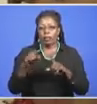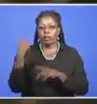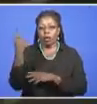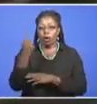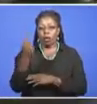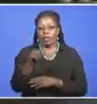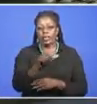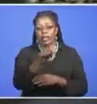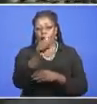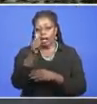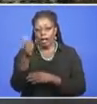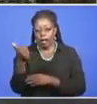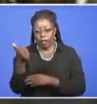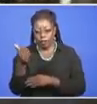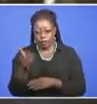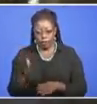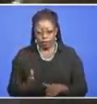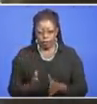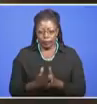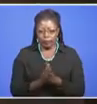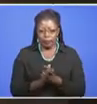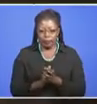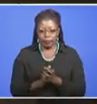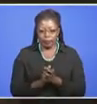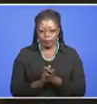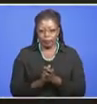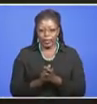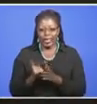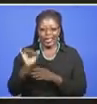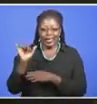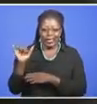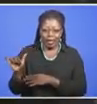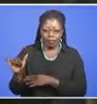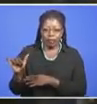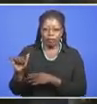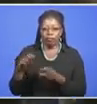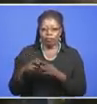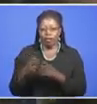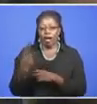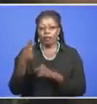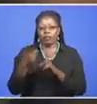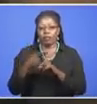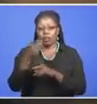others. He had clearly left his situation up to God.